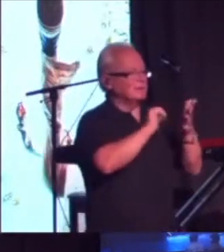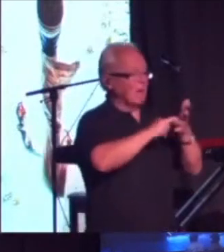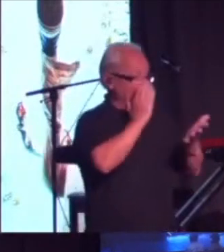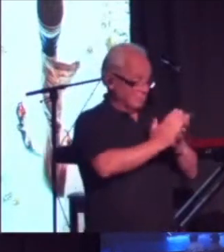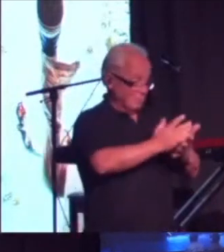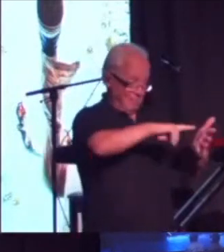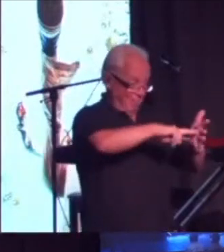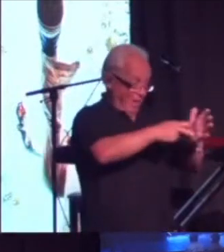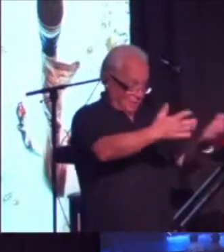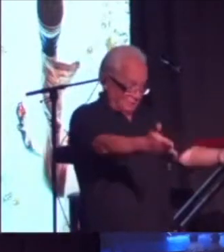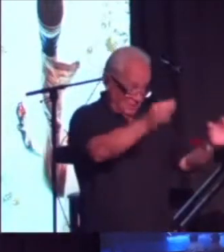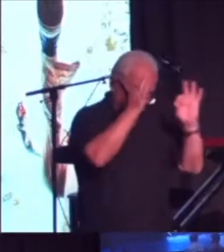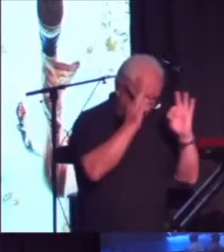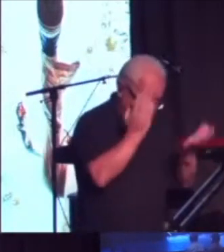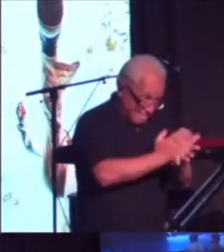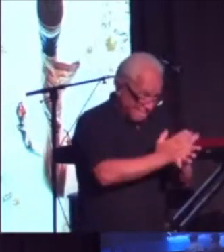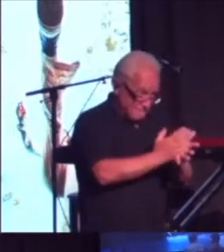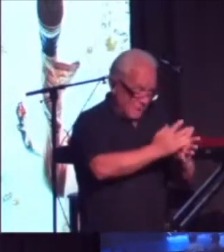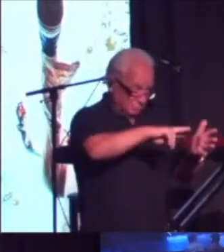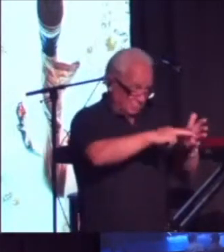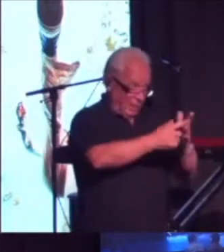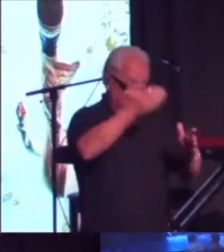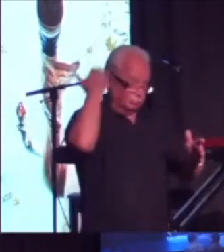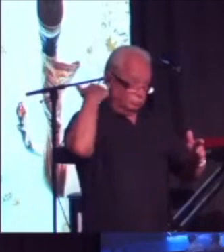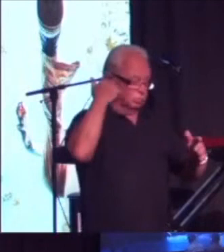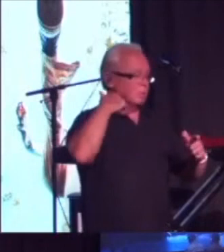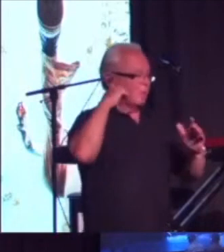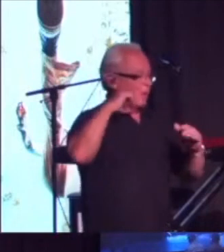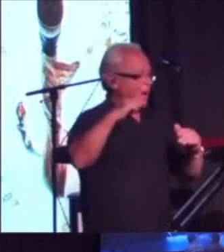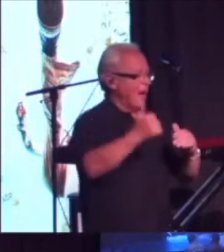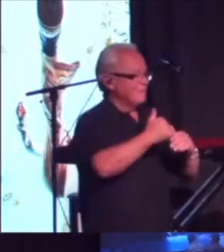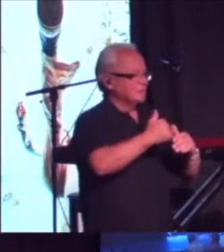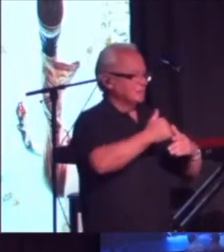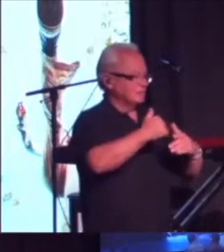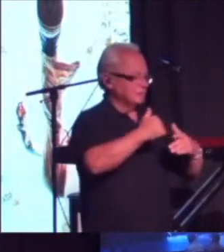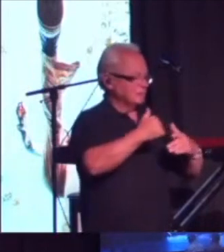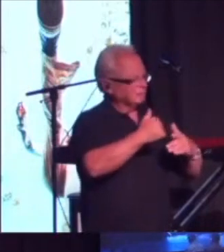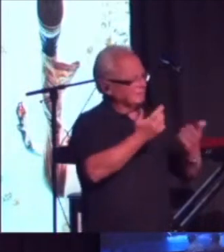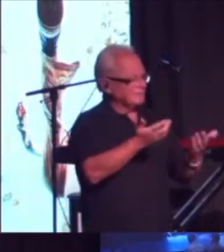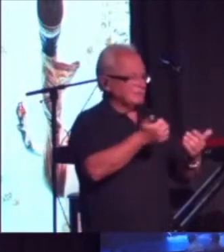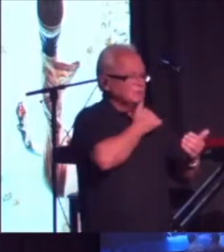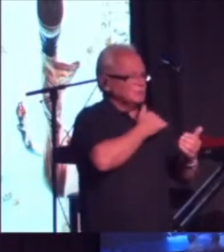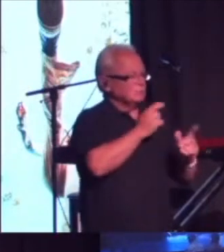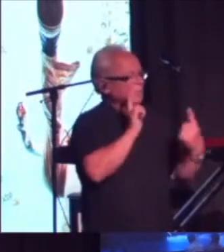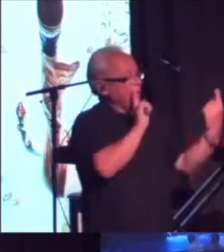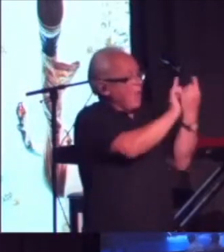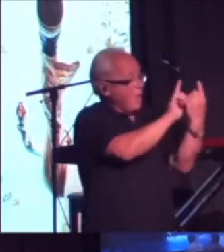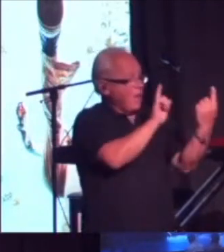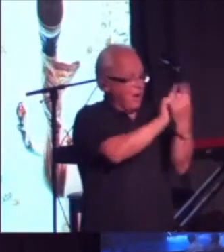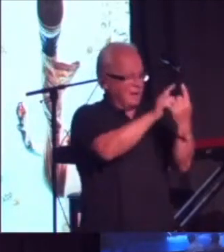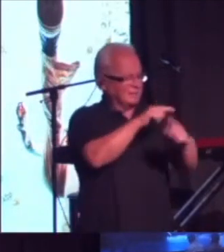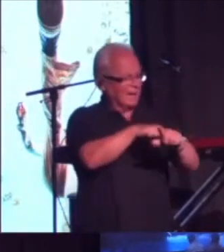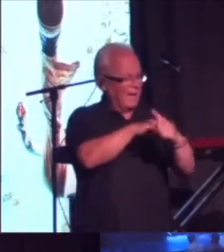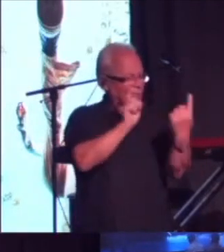deliberate. It is intentional time spent over time. And the message of the Bible, Green